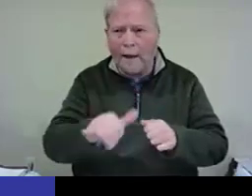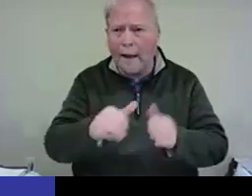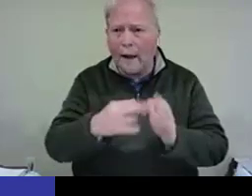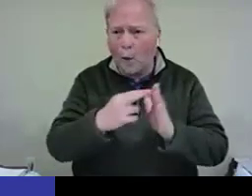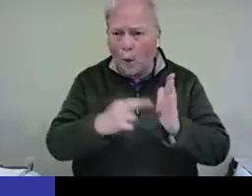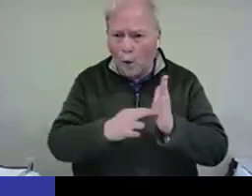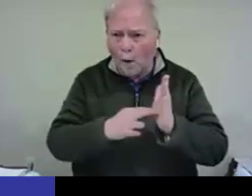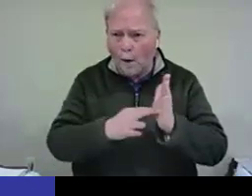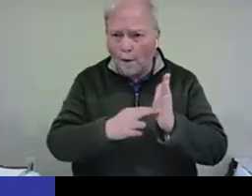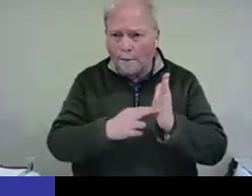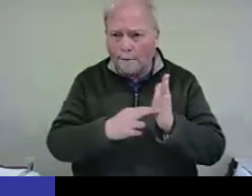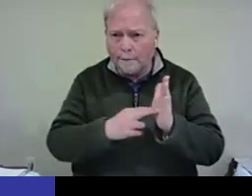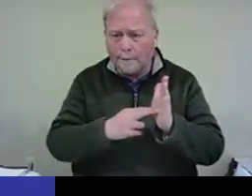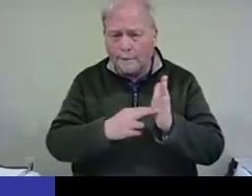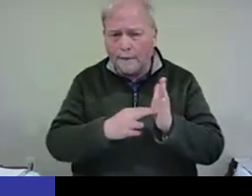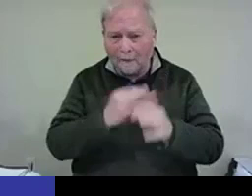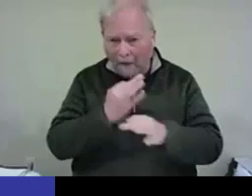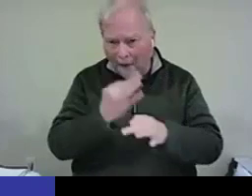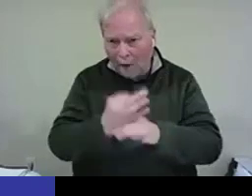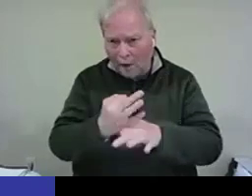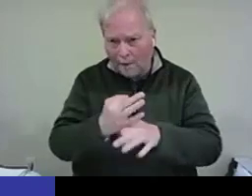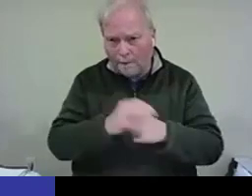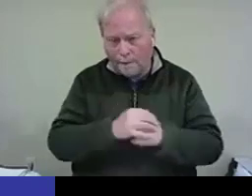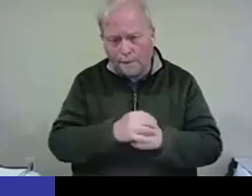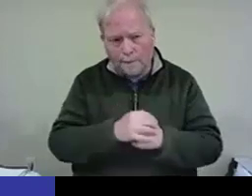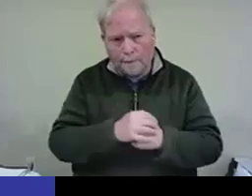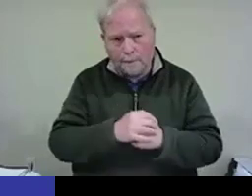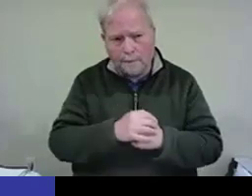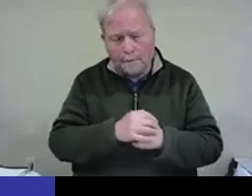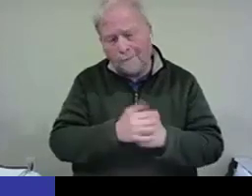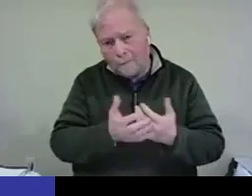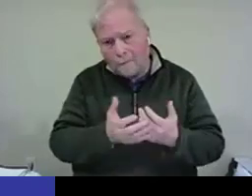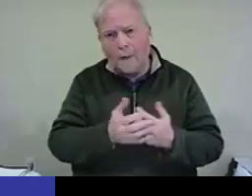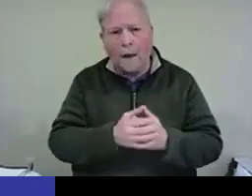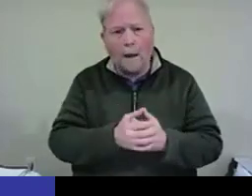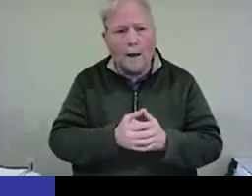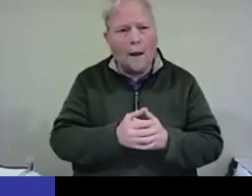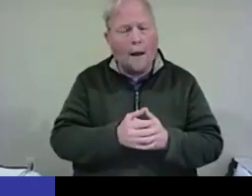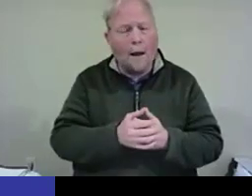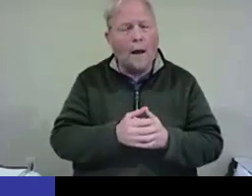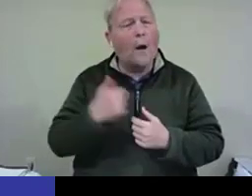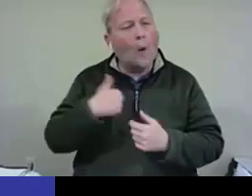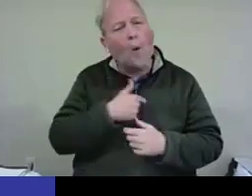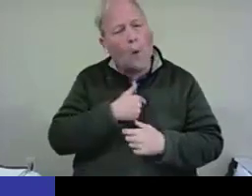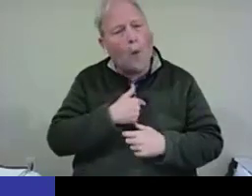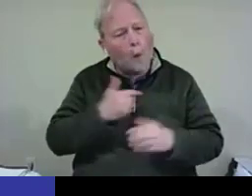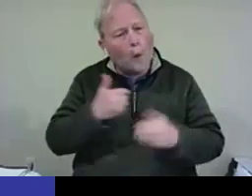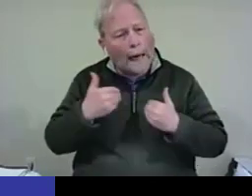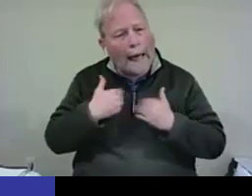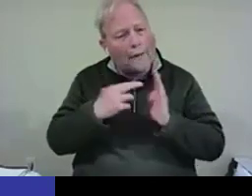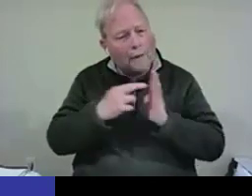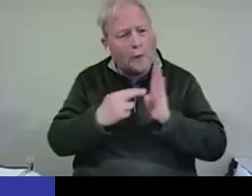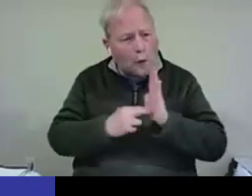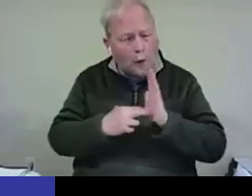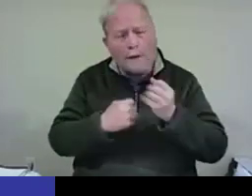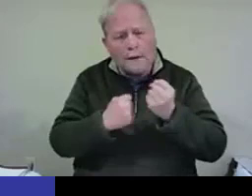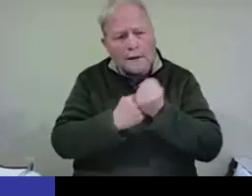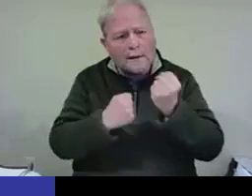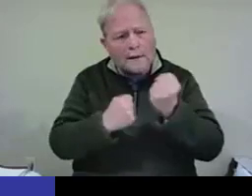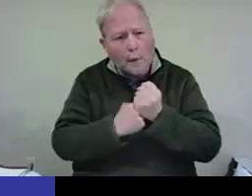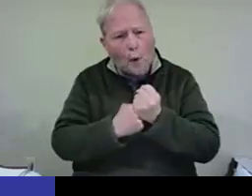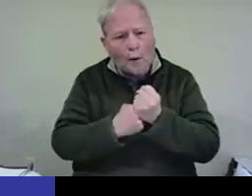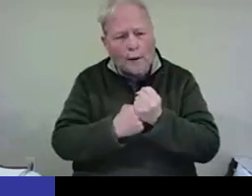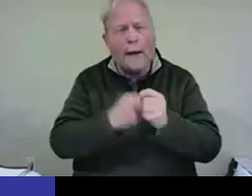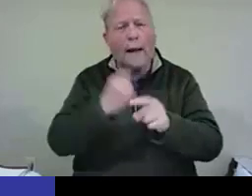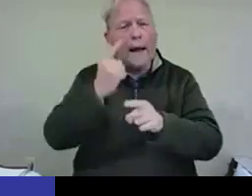fidelity. Ultimately, this rule is designed to support accurate identification of emotional behavioral